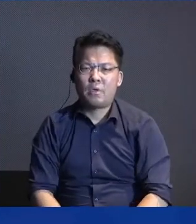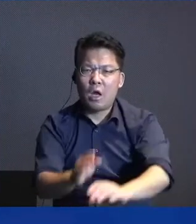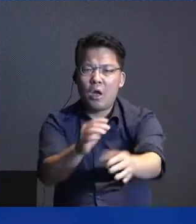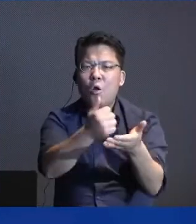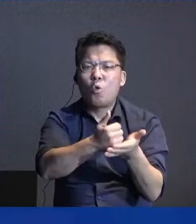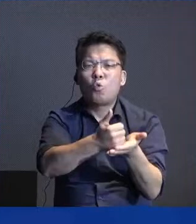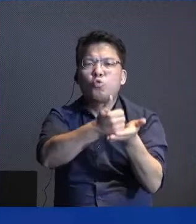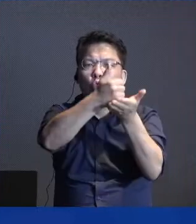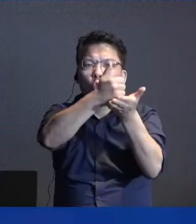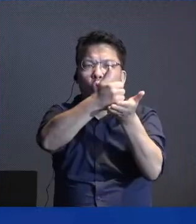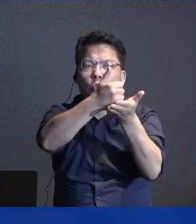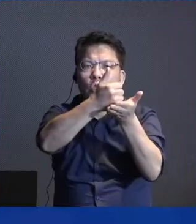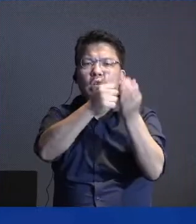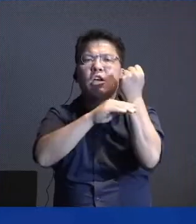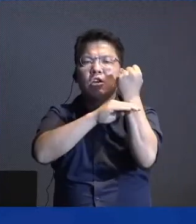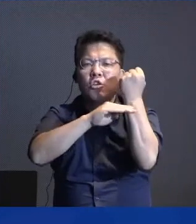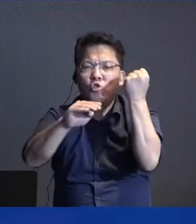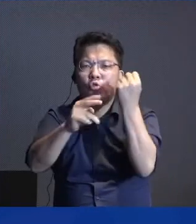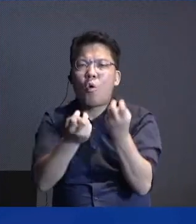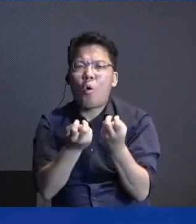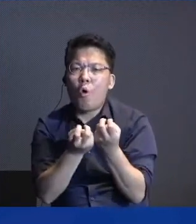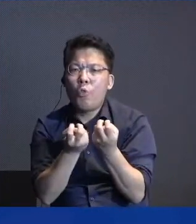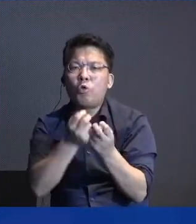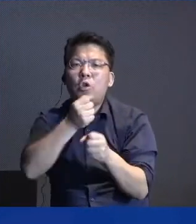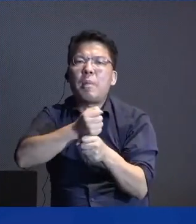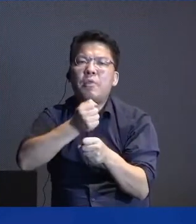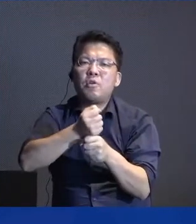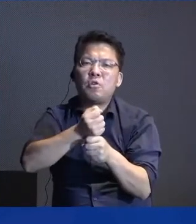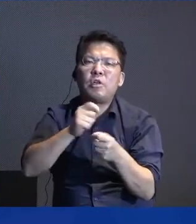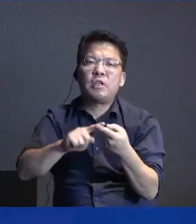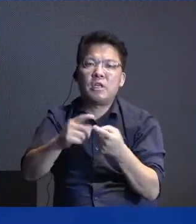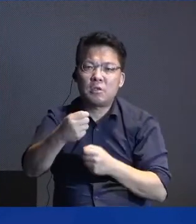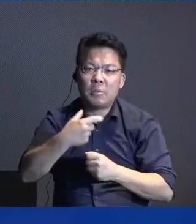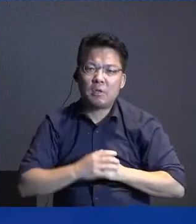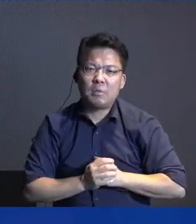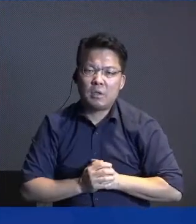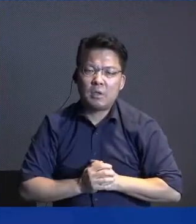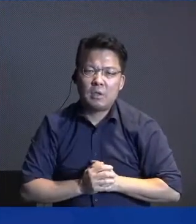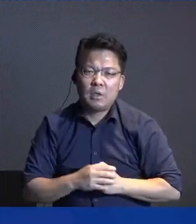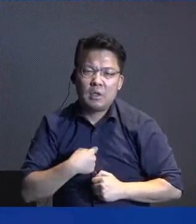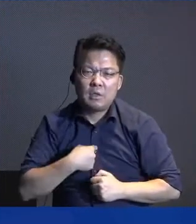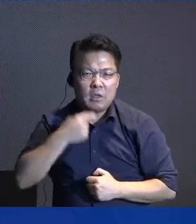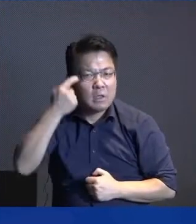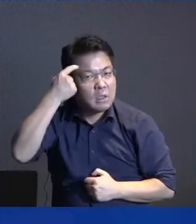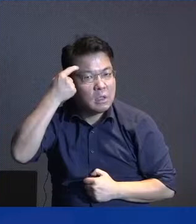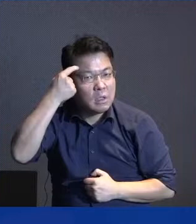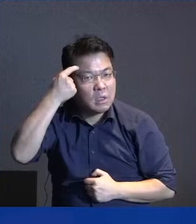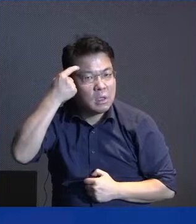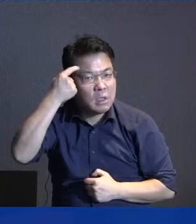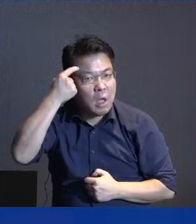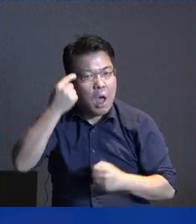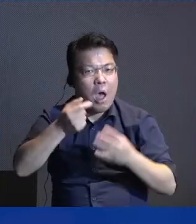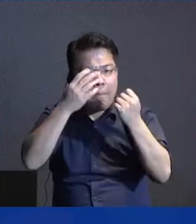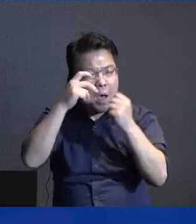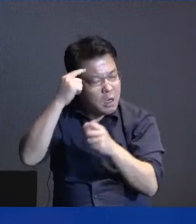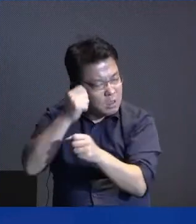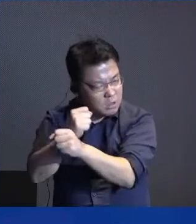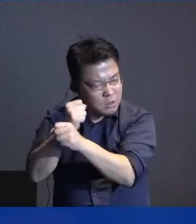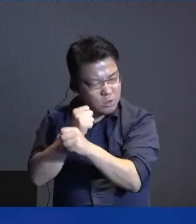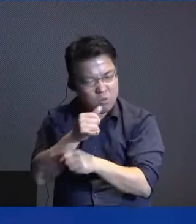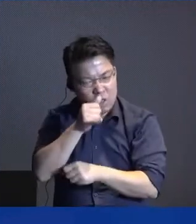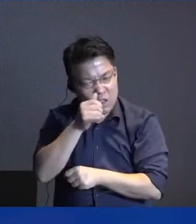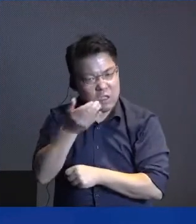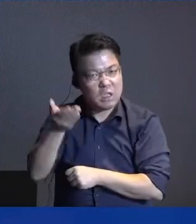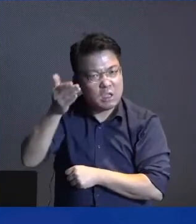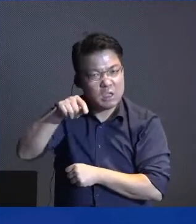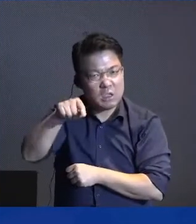Now, I think the answer lies in the fact that there have been different researches related to this, how to conceptualize and